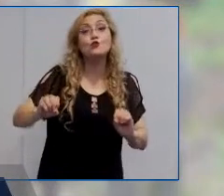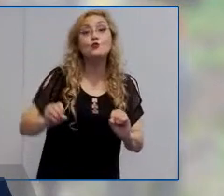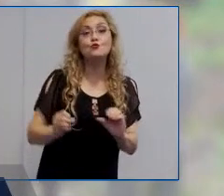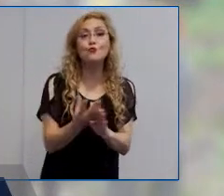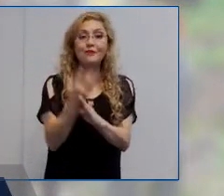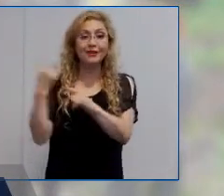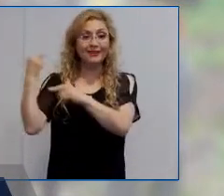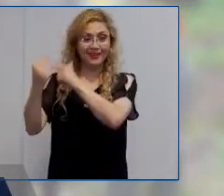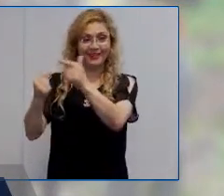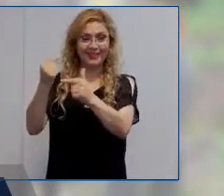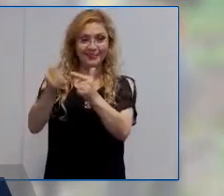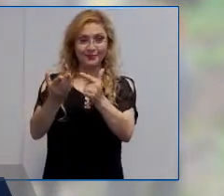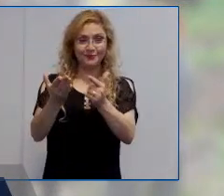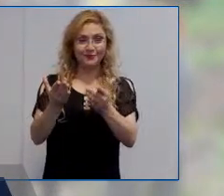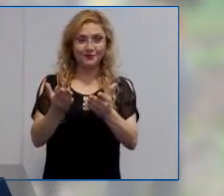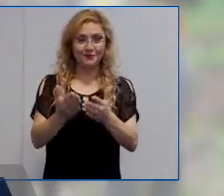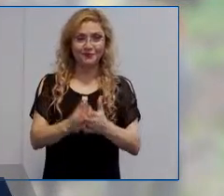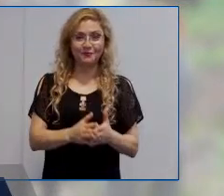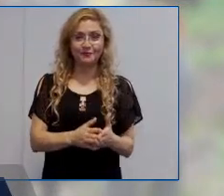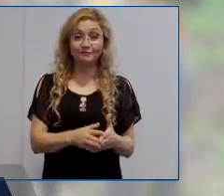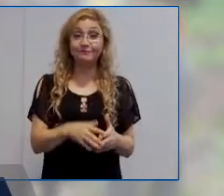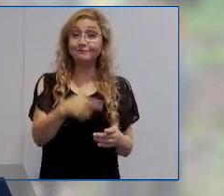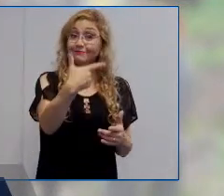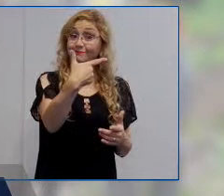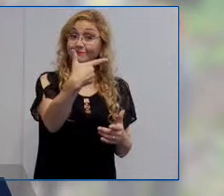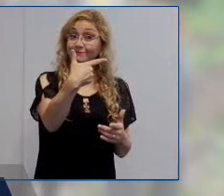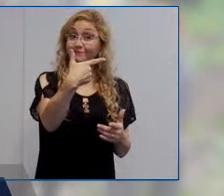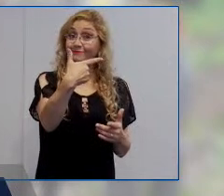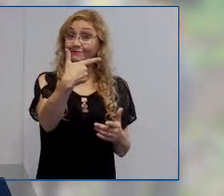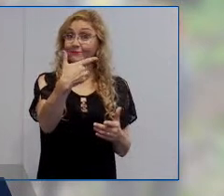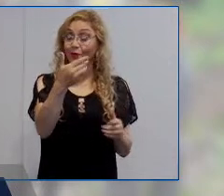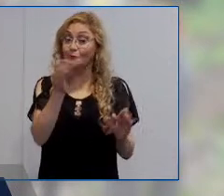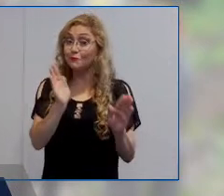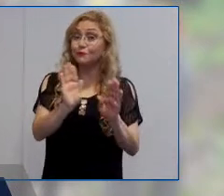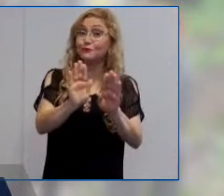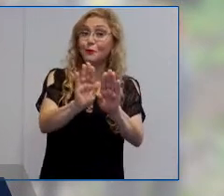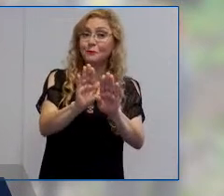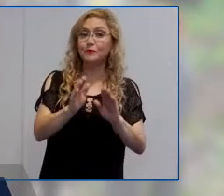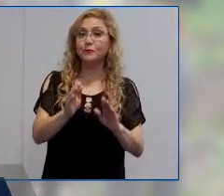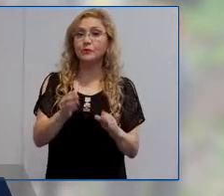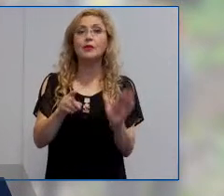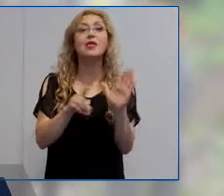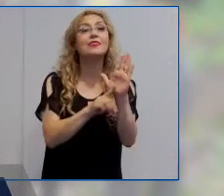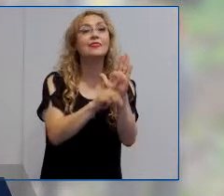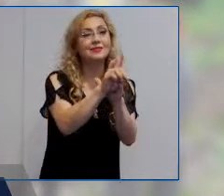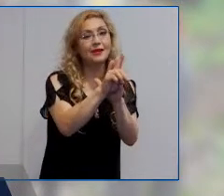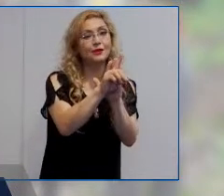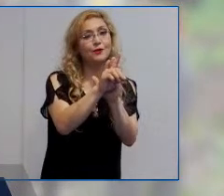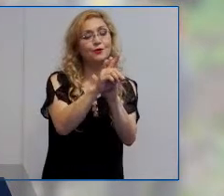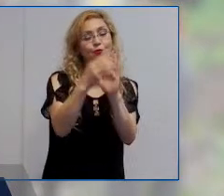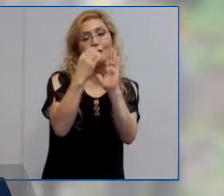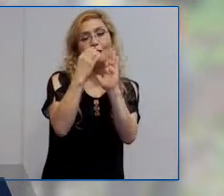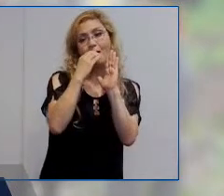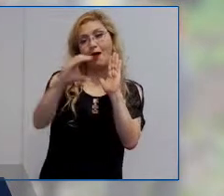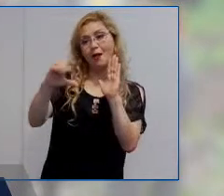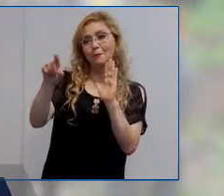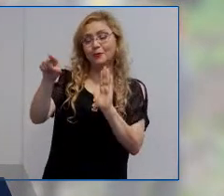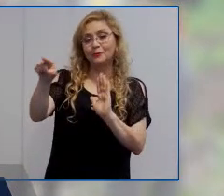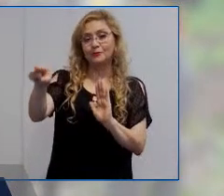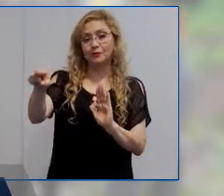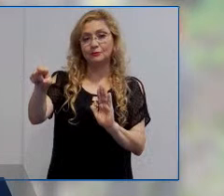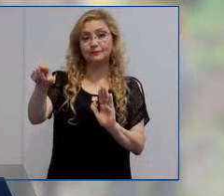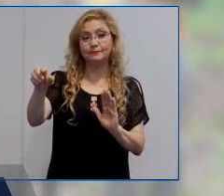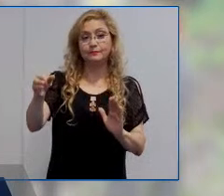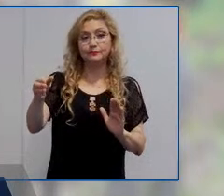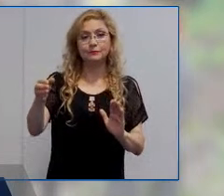new generations. Go ahead. 7, we're coming to the end. Rural development. And here, Chile